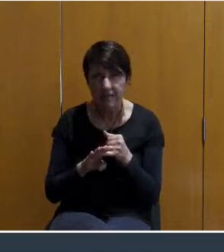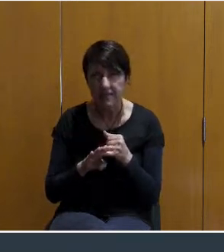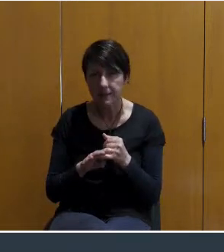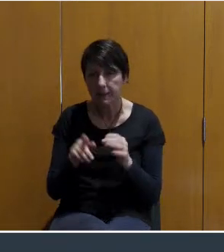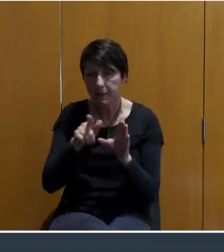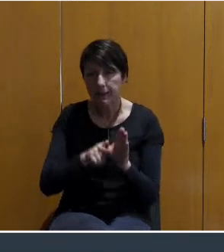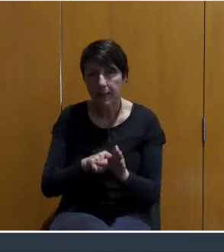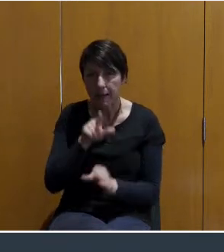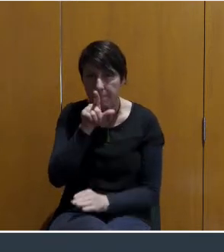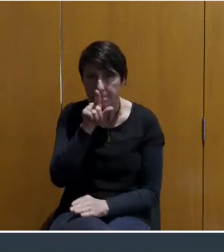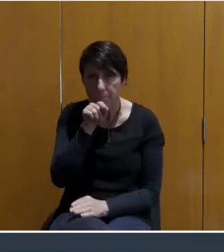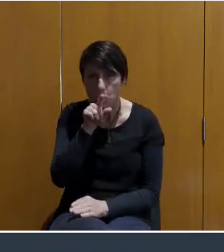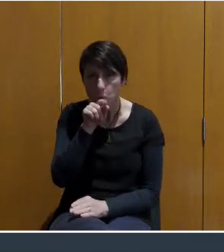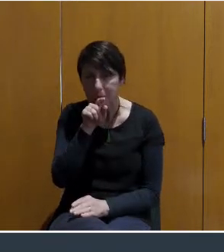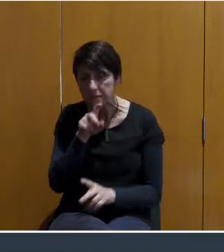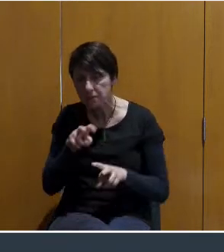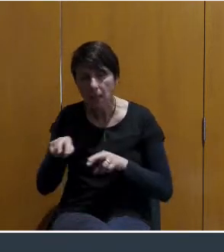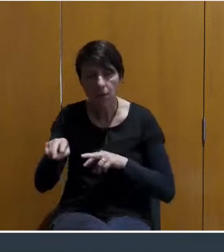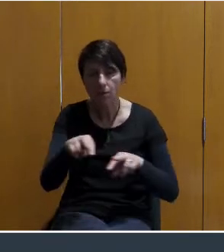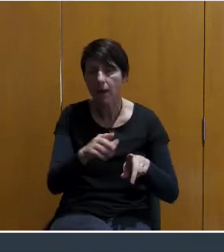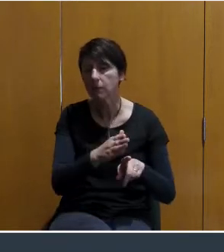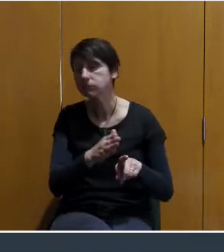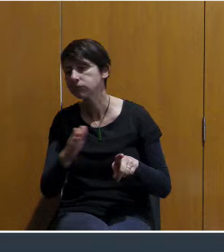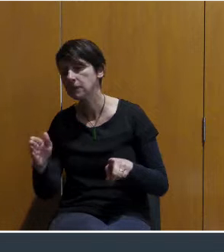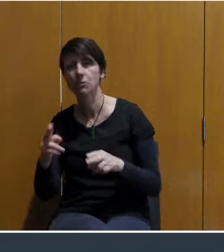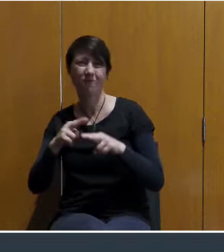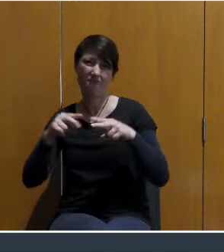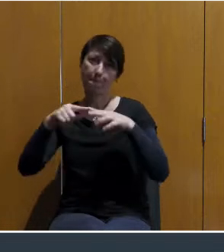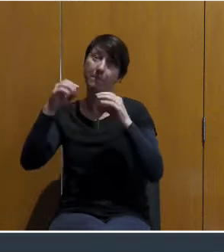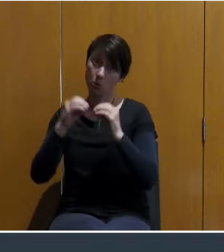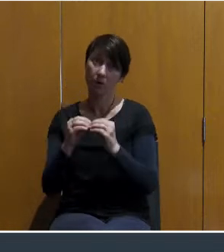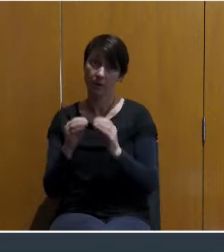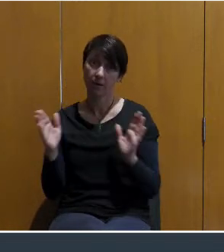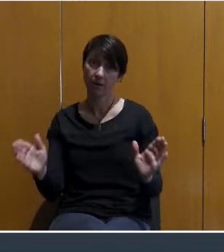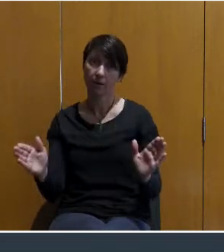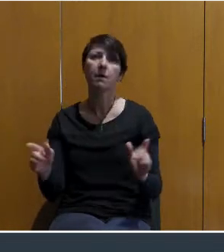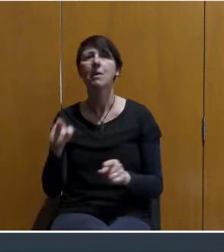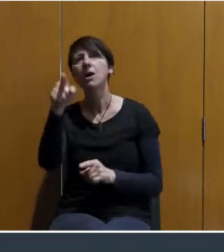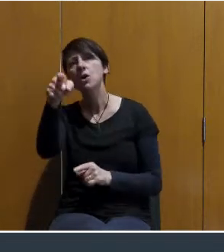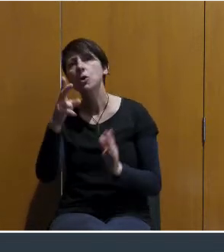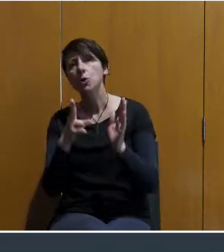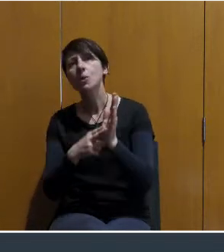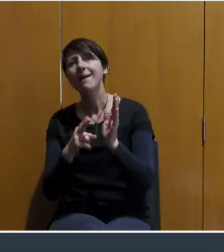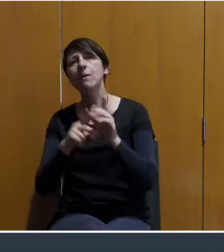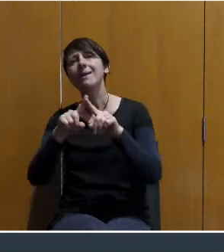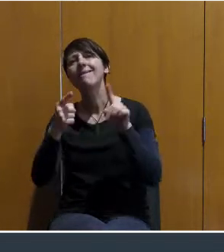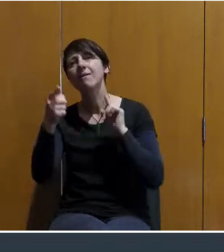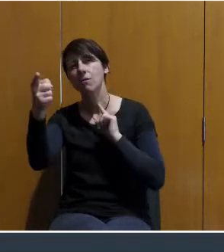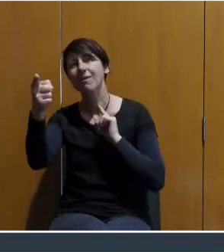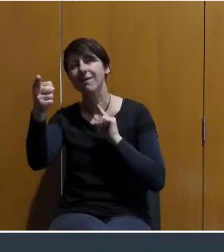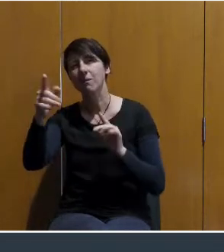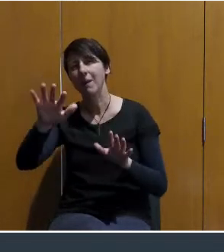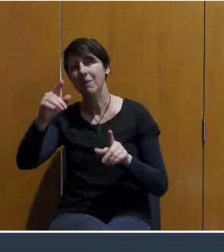not quite sure of the actual figures. It would be worth checking. There will be information in Napier because I know there's people researching them or at